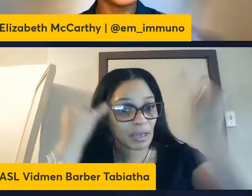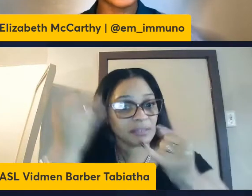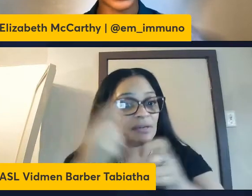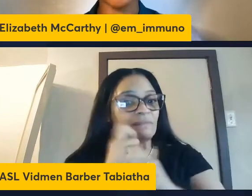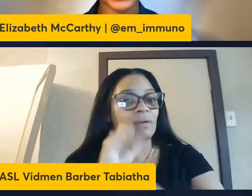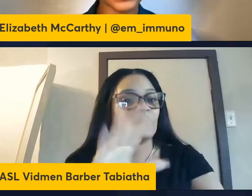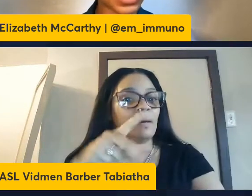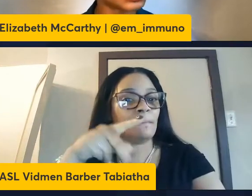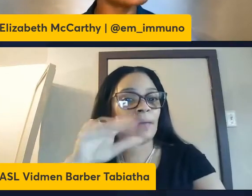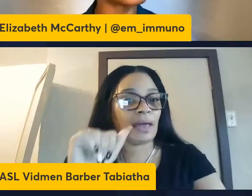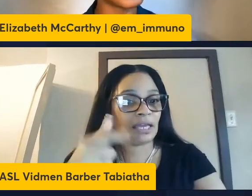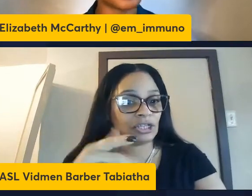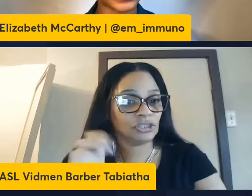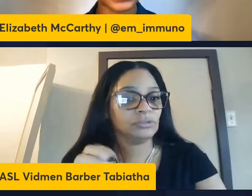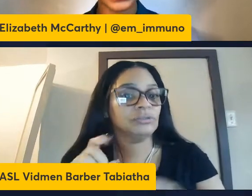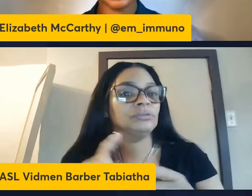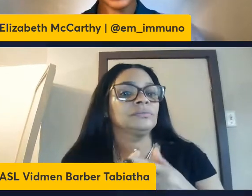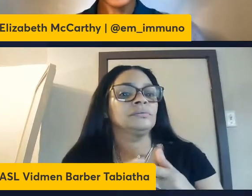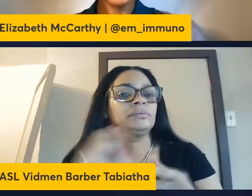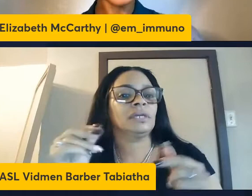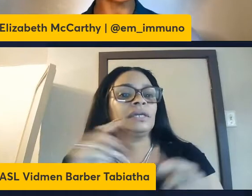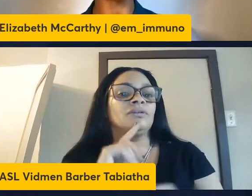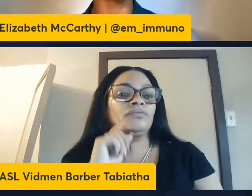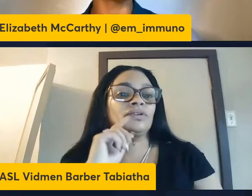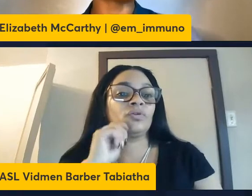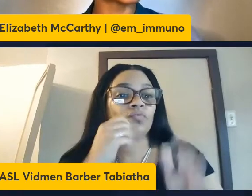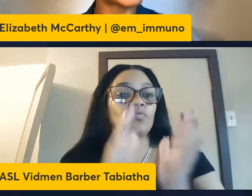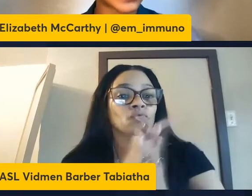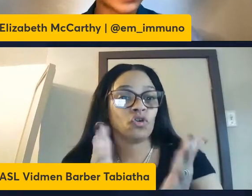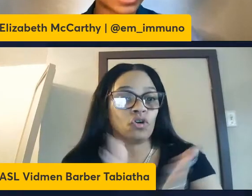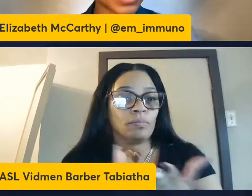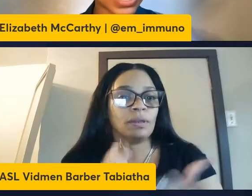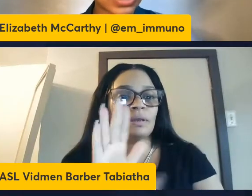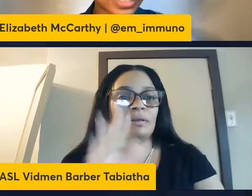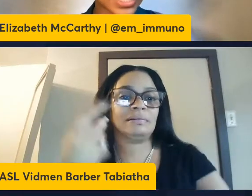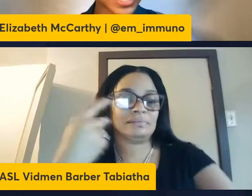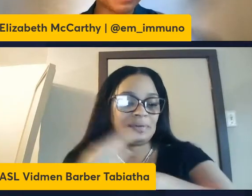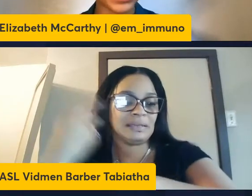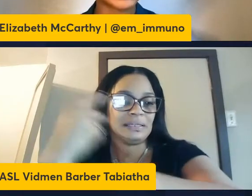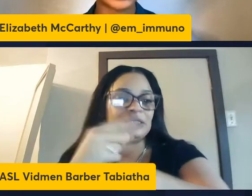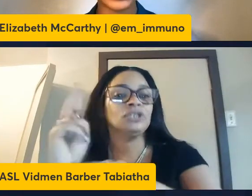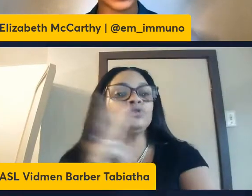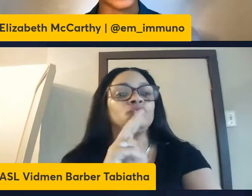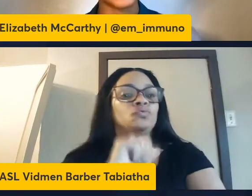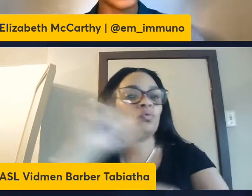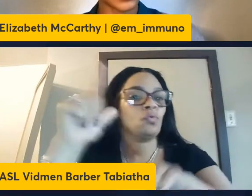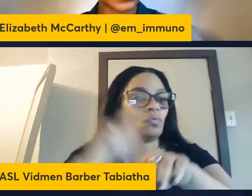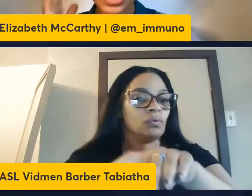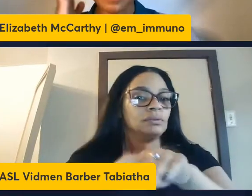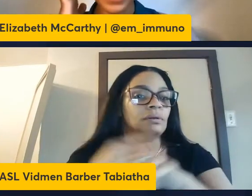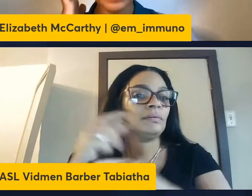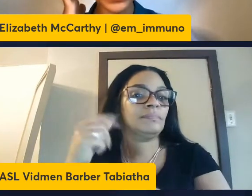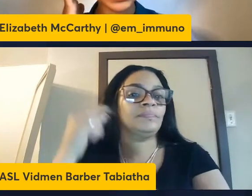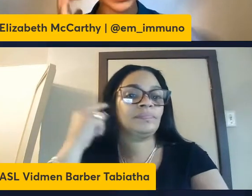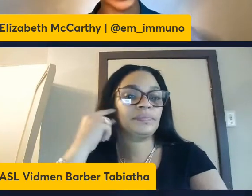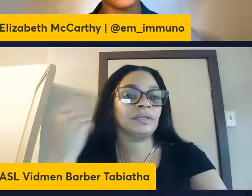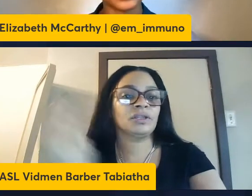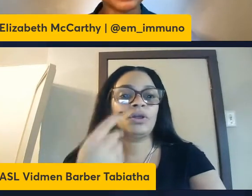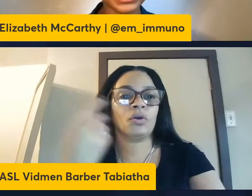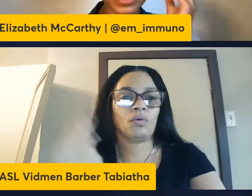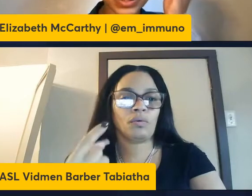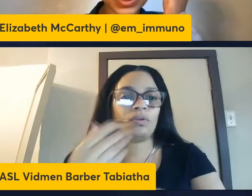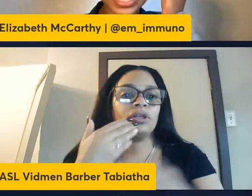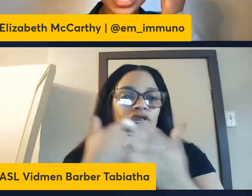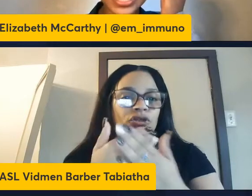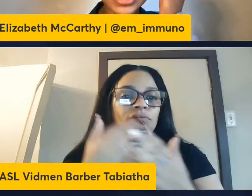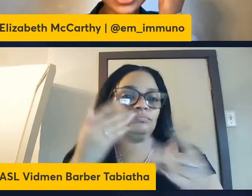So kind of Python, Jupyter Notebooks are sort of my day-to-day that I'm using all the time. But I think that's the only big point to add